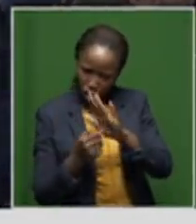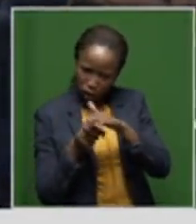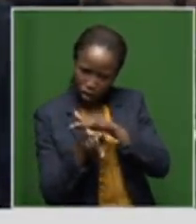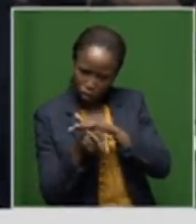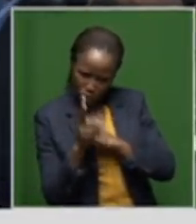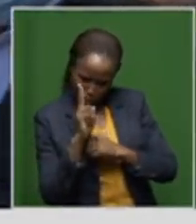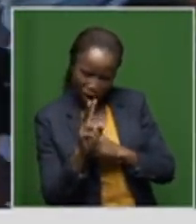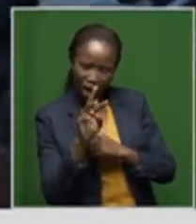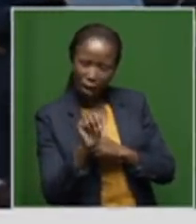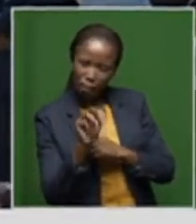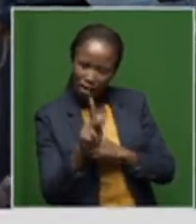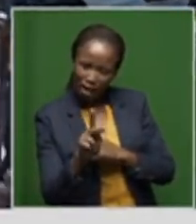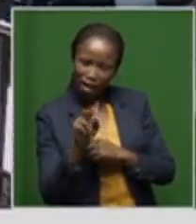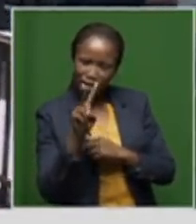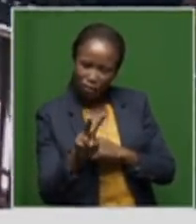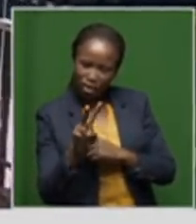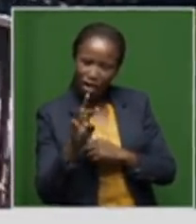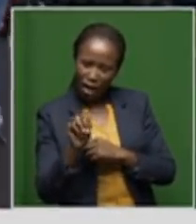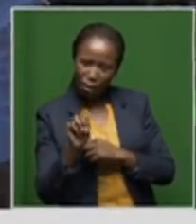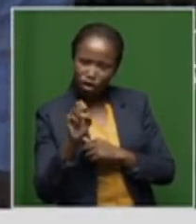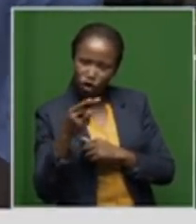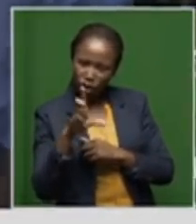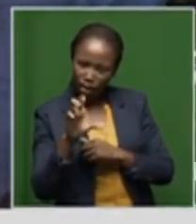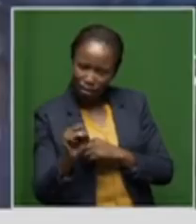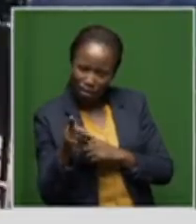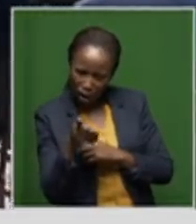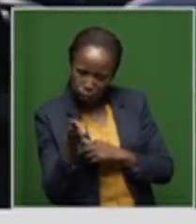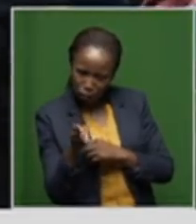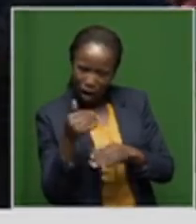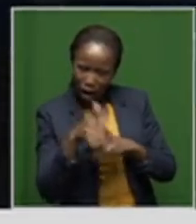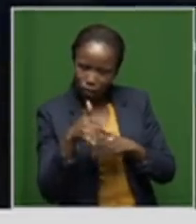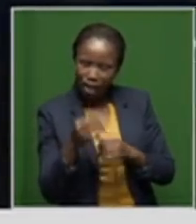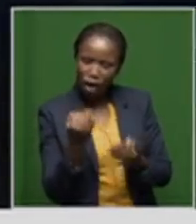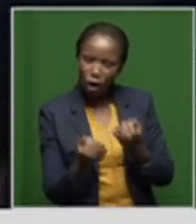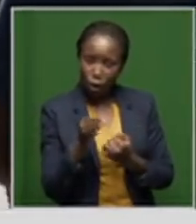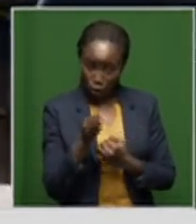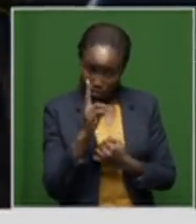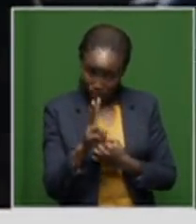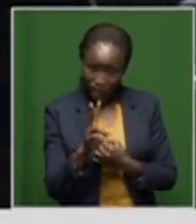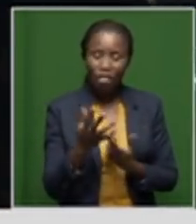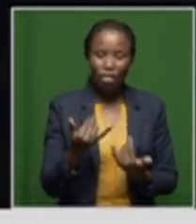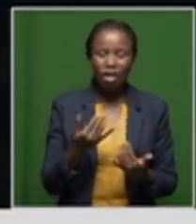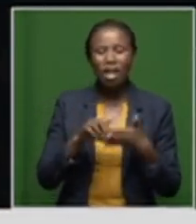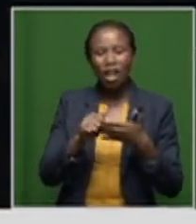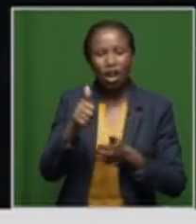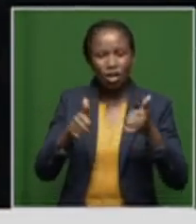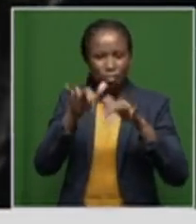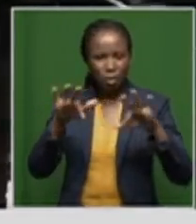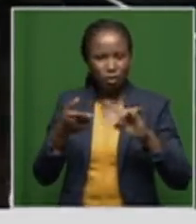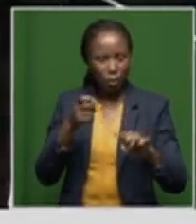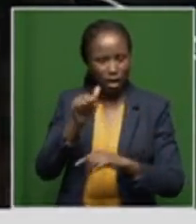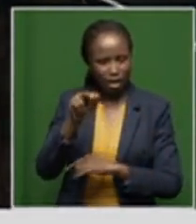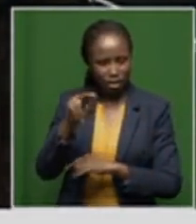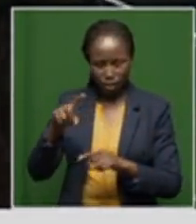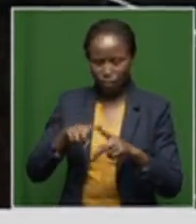the MKMVA shield, which is here outside court, as the leaders of the ANC and